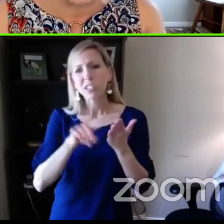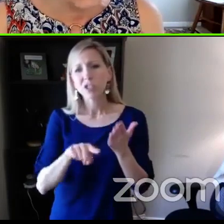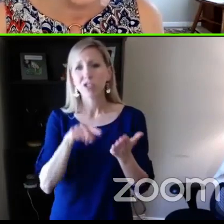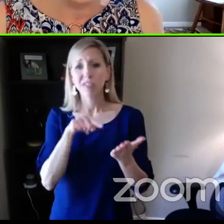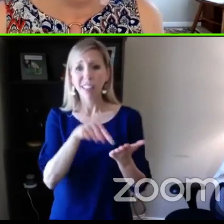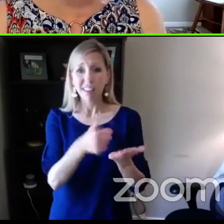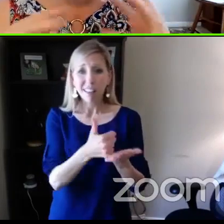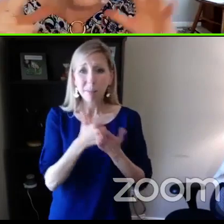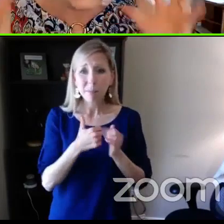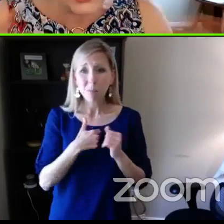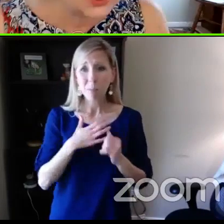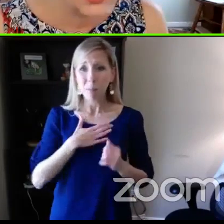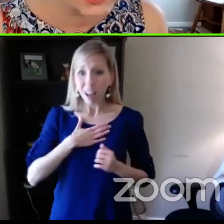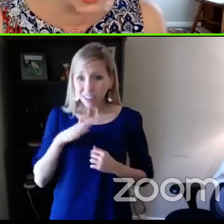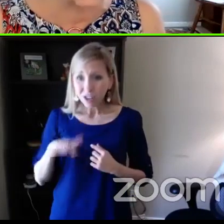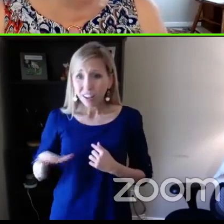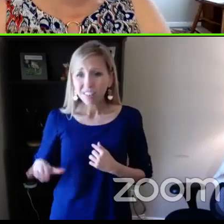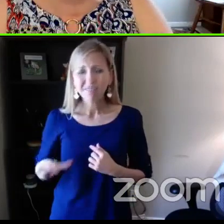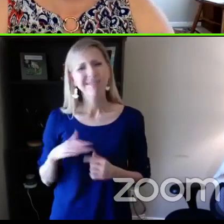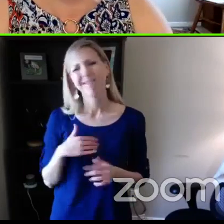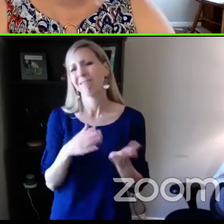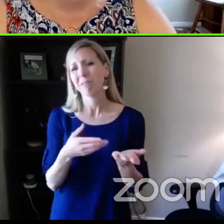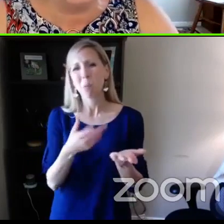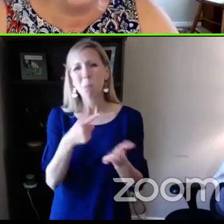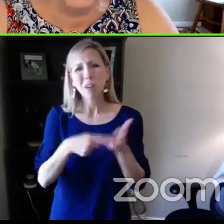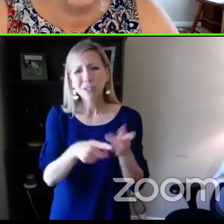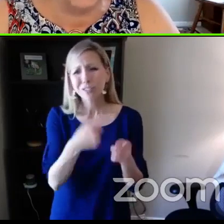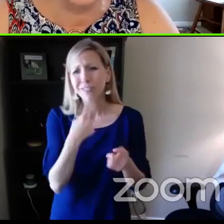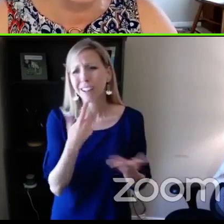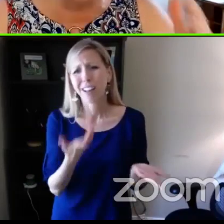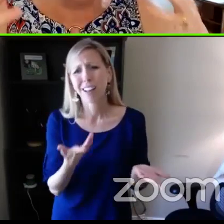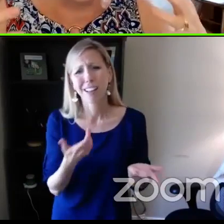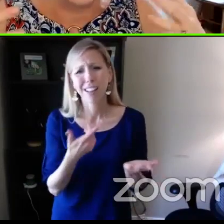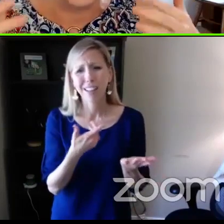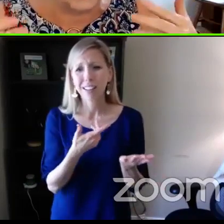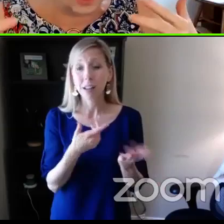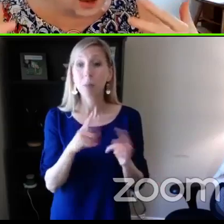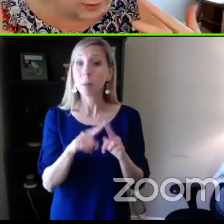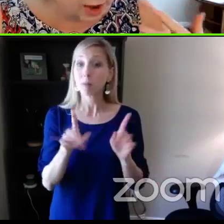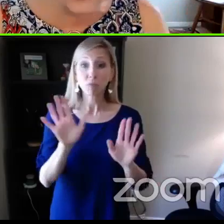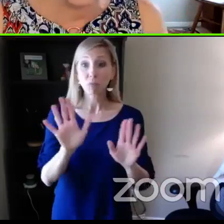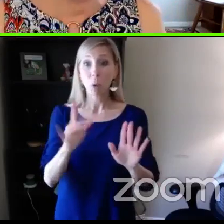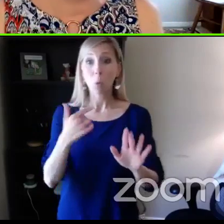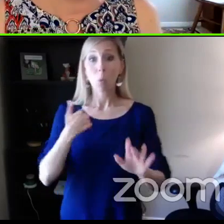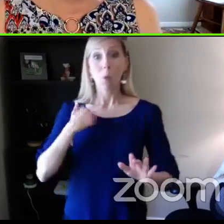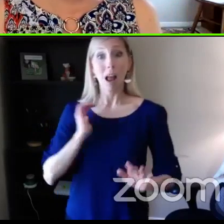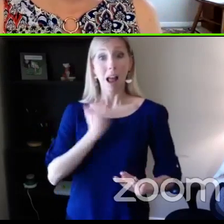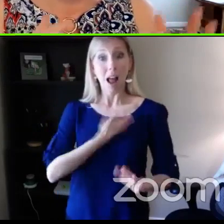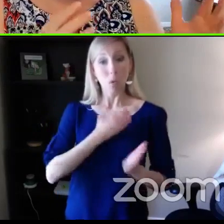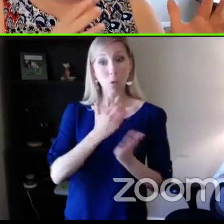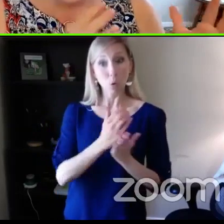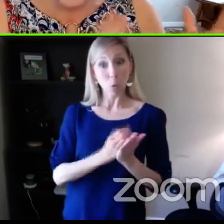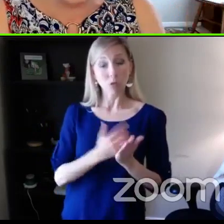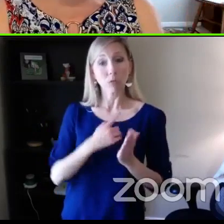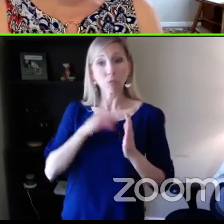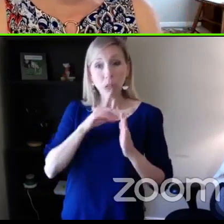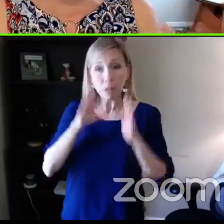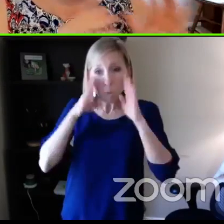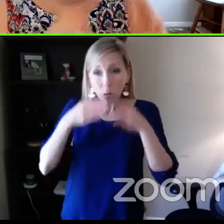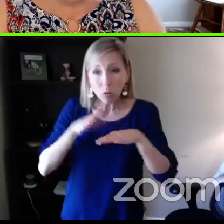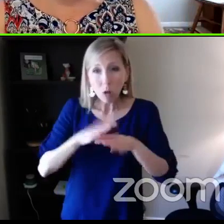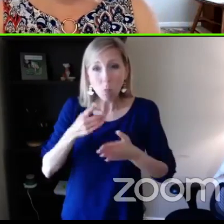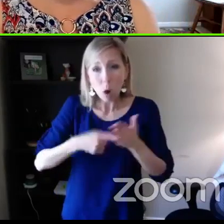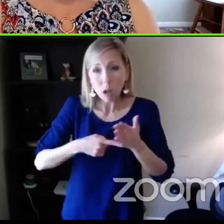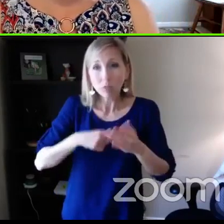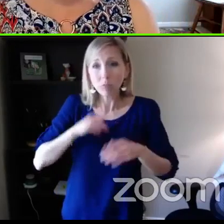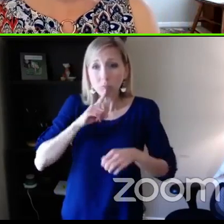with my kid? What did she just say? So mm-hmm. we really want to focus on things that are practical so mm-hmm. that whoever watches